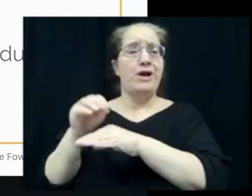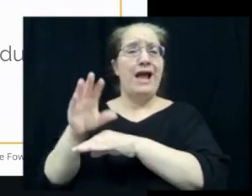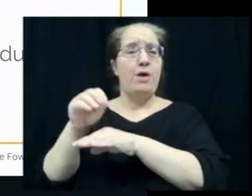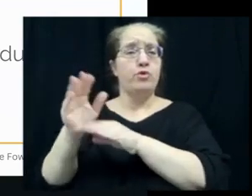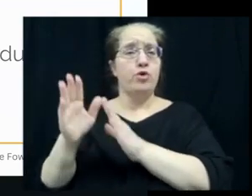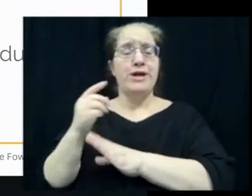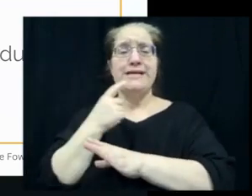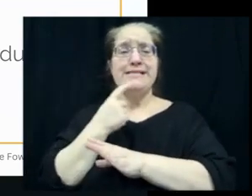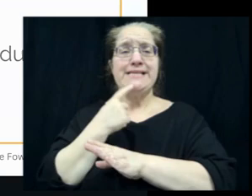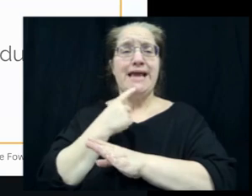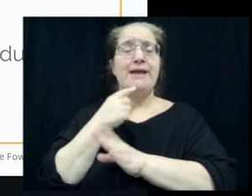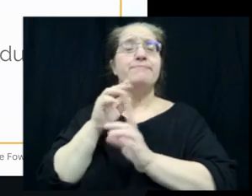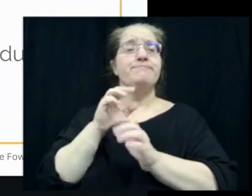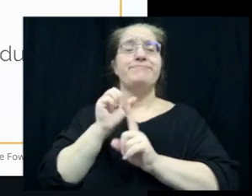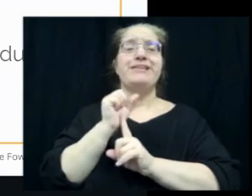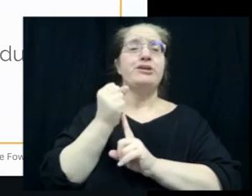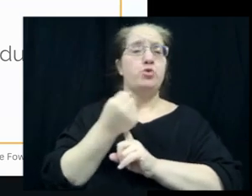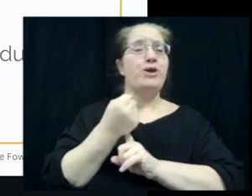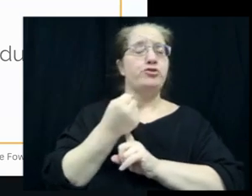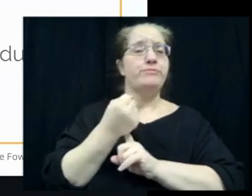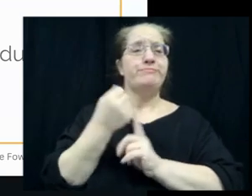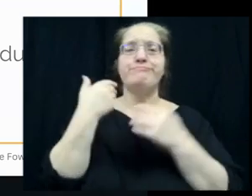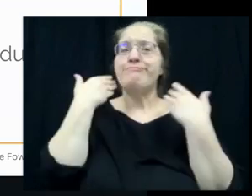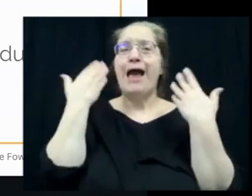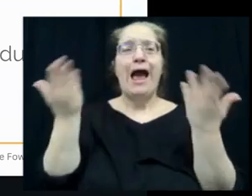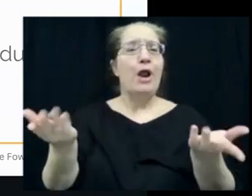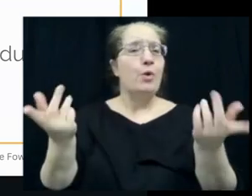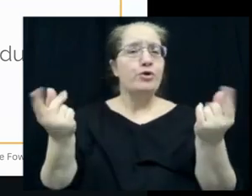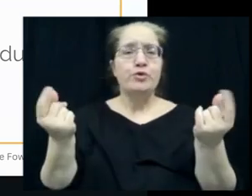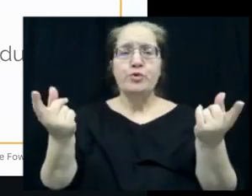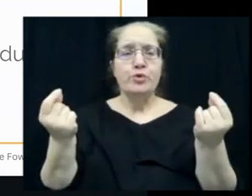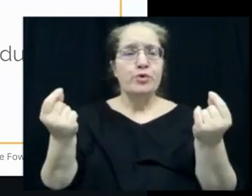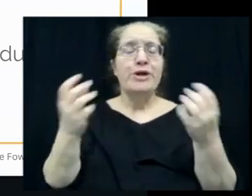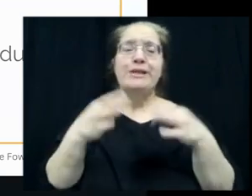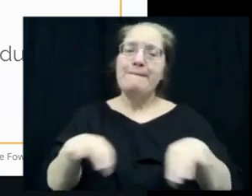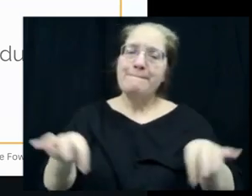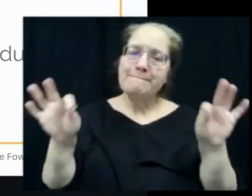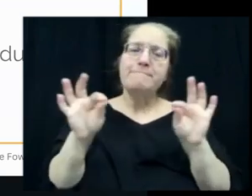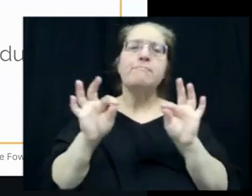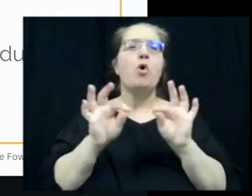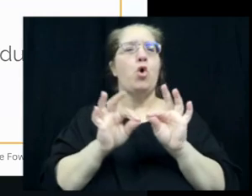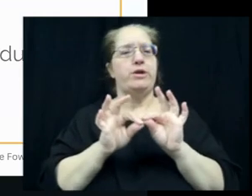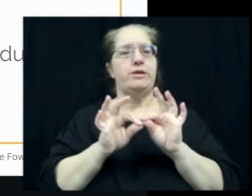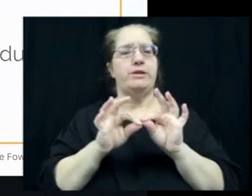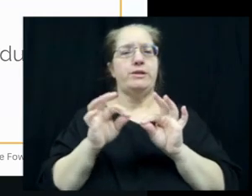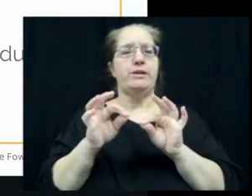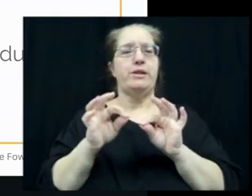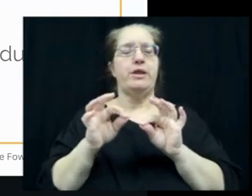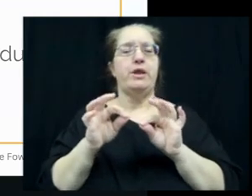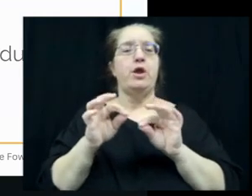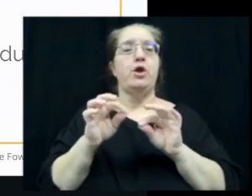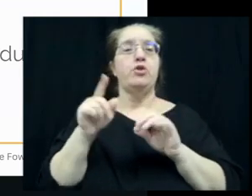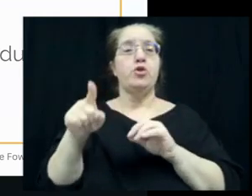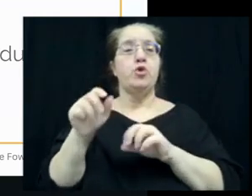saying, this is the situation, I don't know what to do. It is important that you work with the